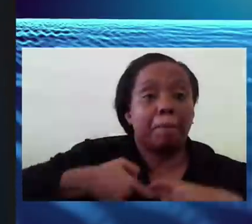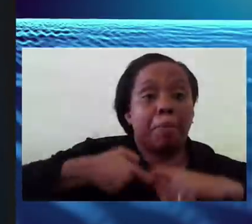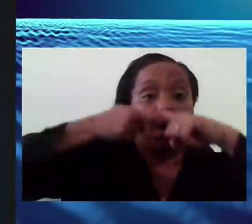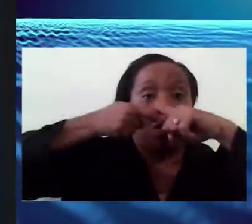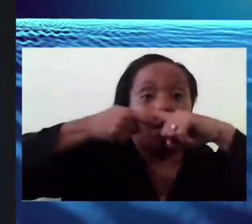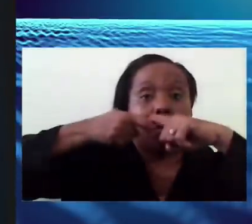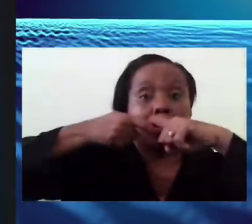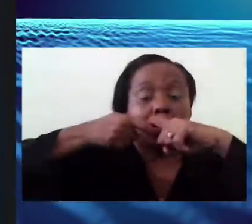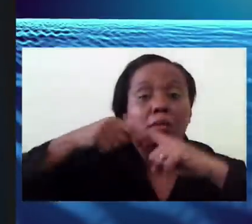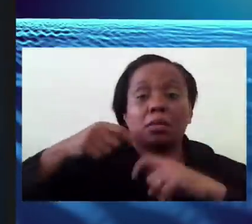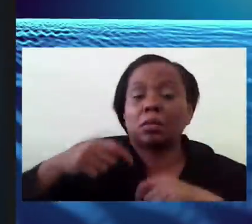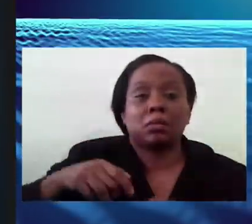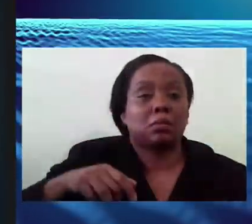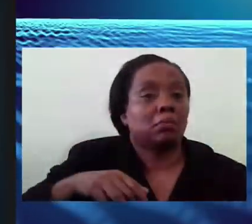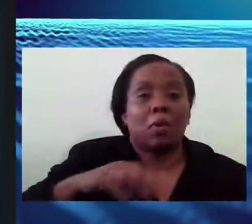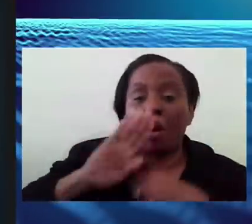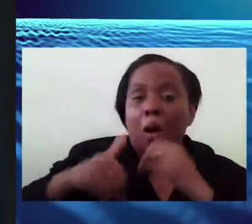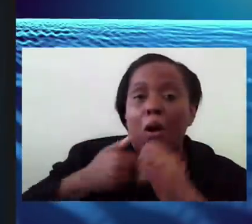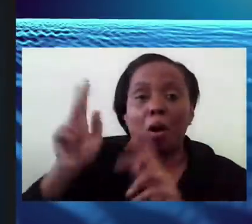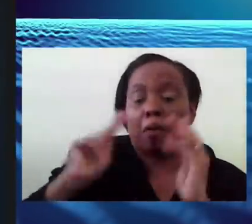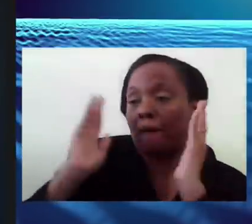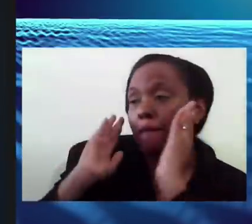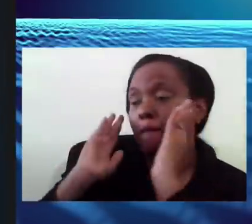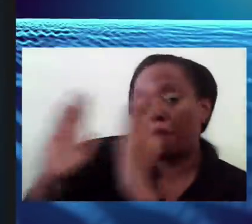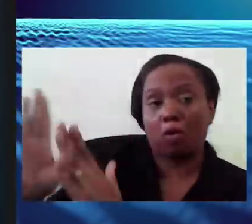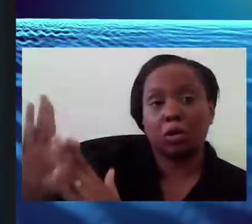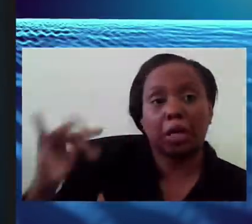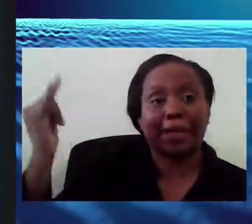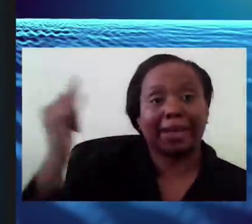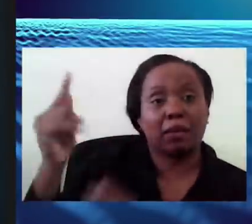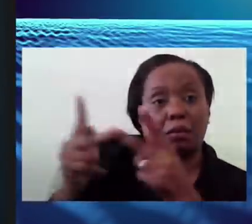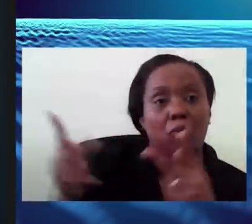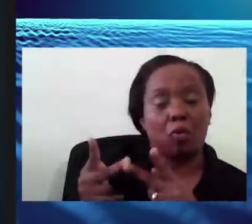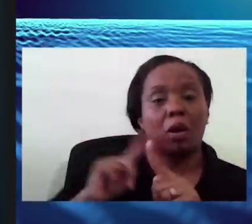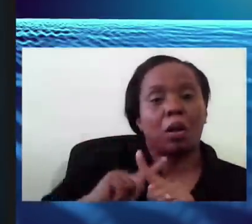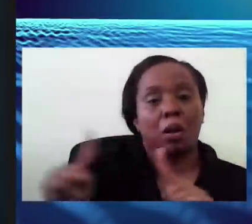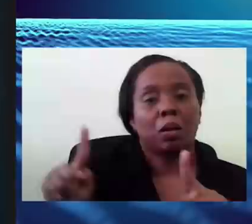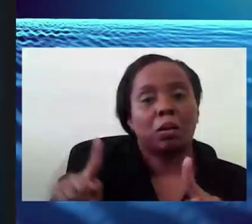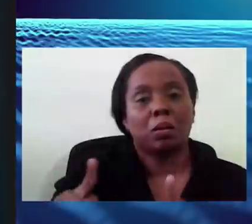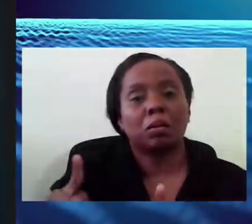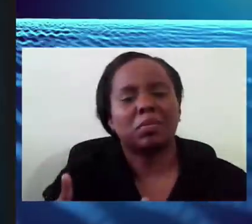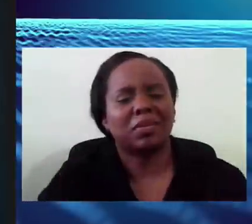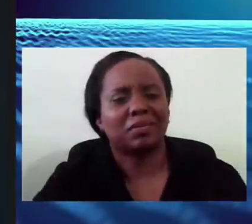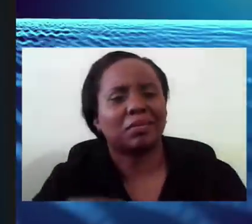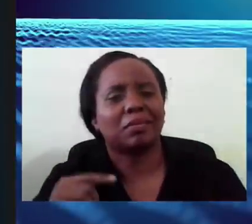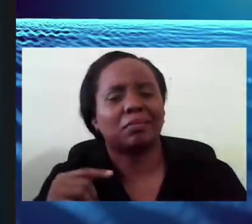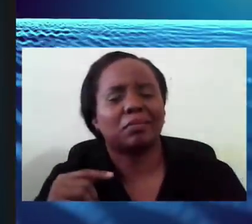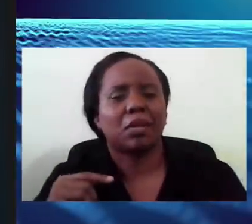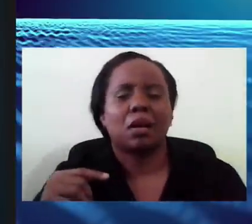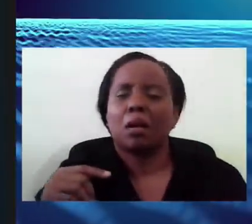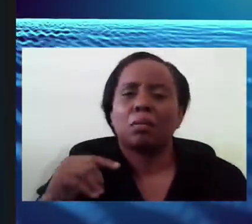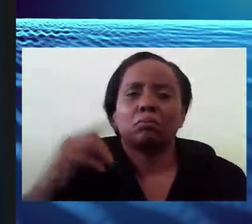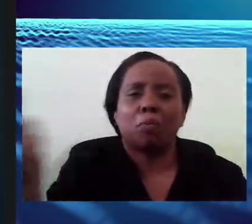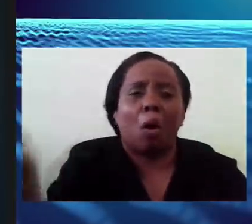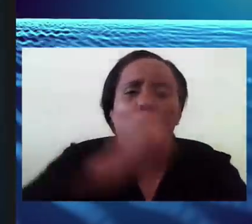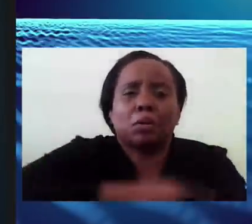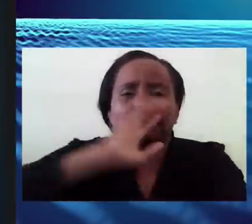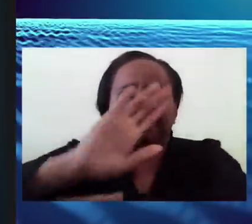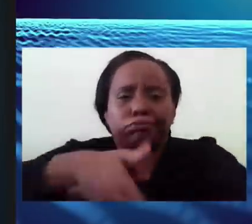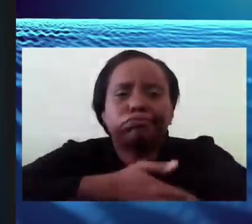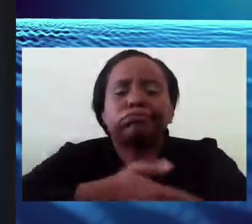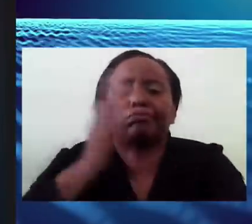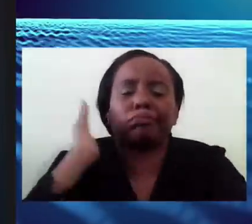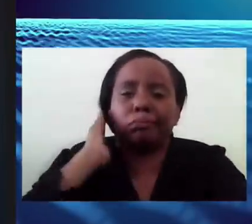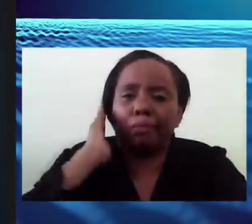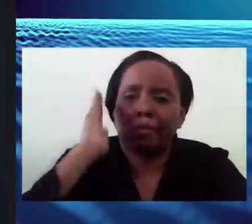airport runway. So that will resume as well. It's effectively a 24/7 operation. I will get an assessment from the